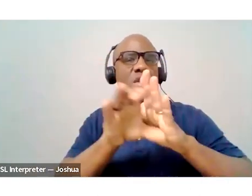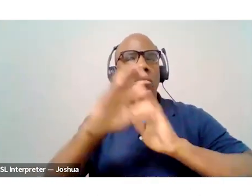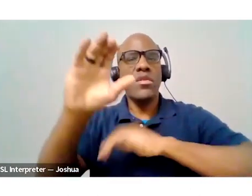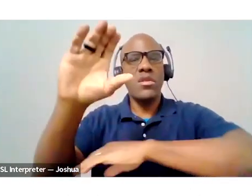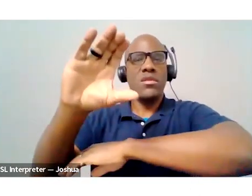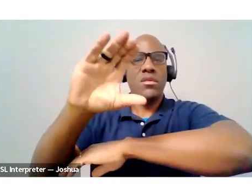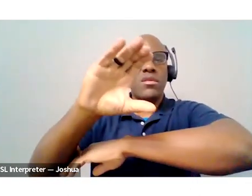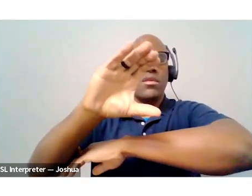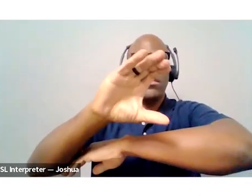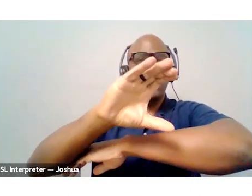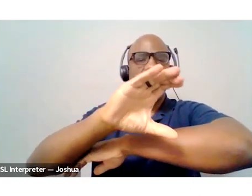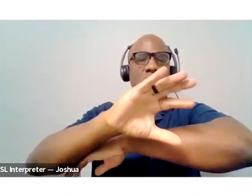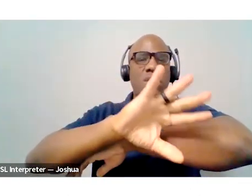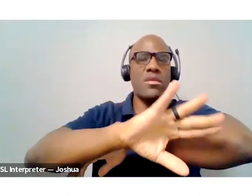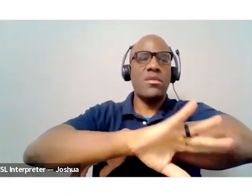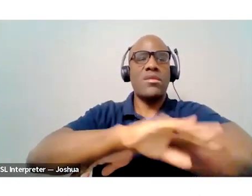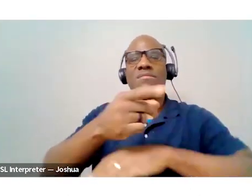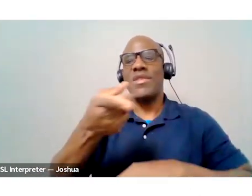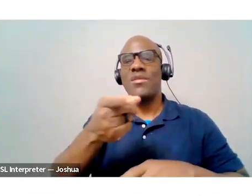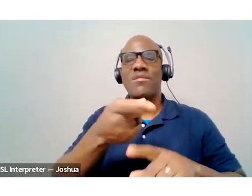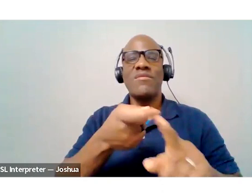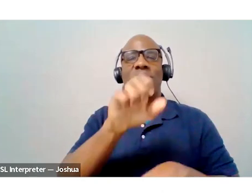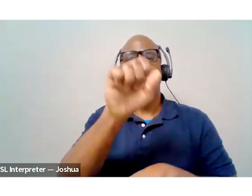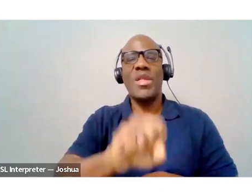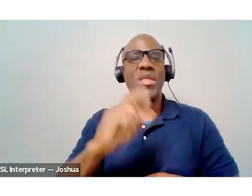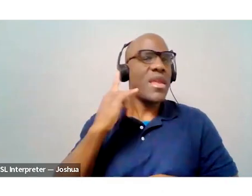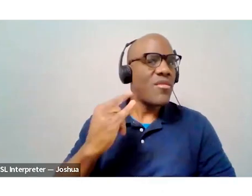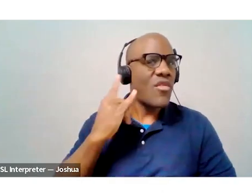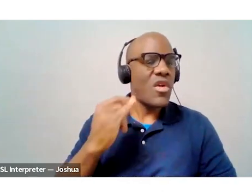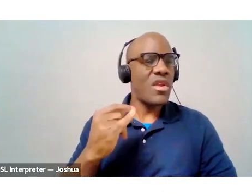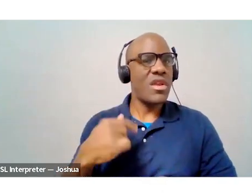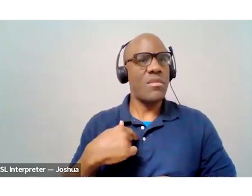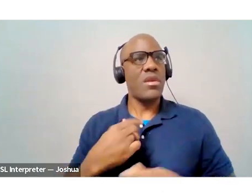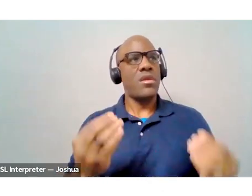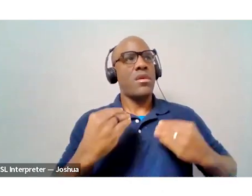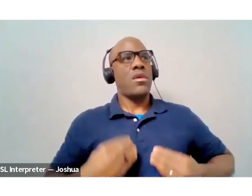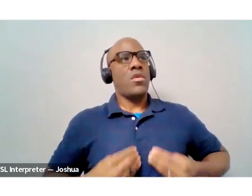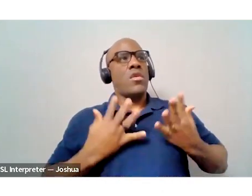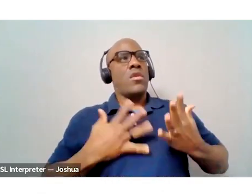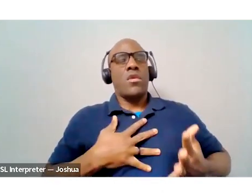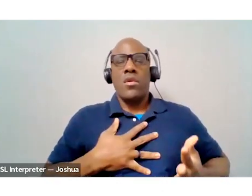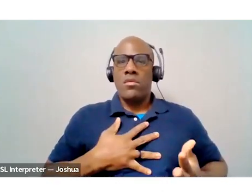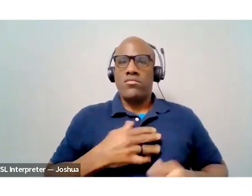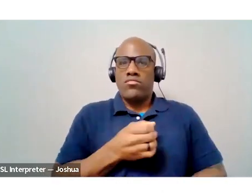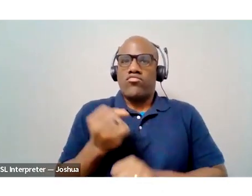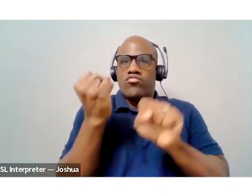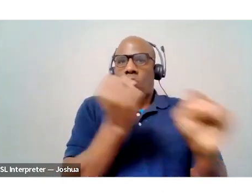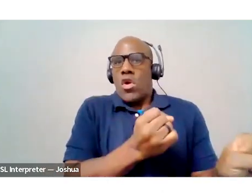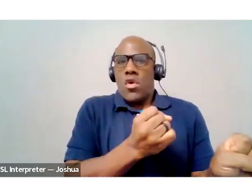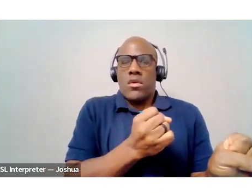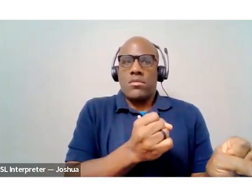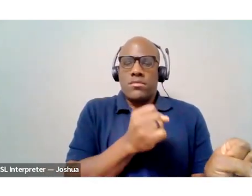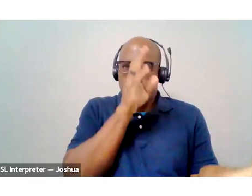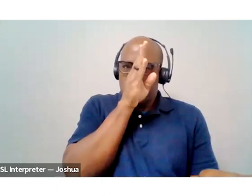were thrilling to me, that were so evocative. And I use them. I mean, this is also like the